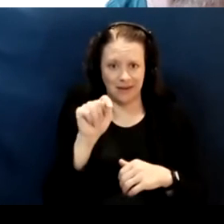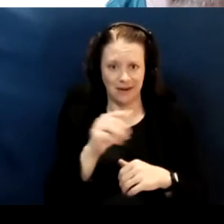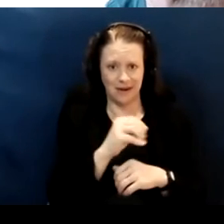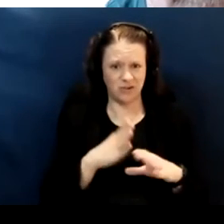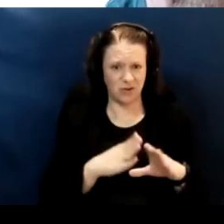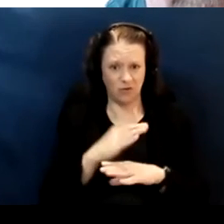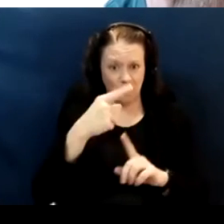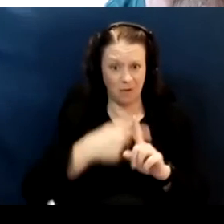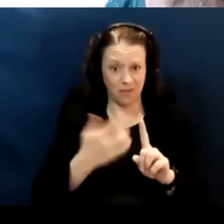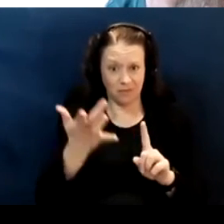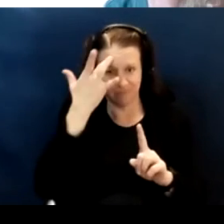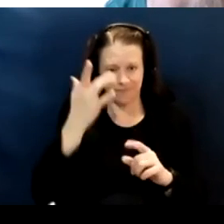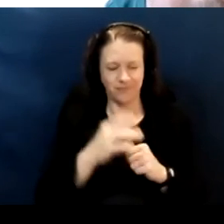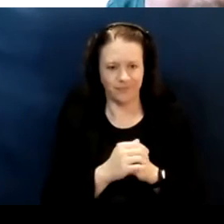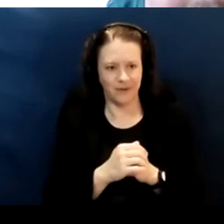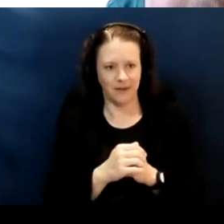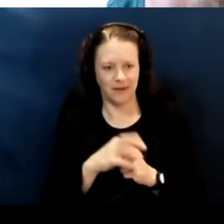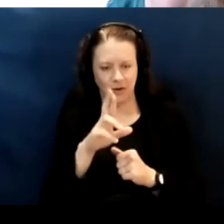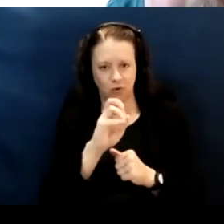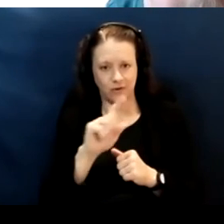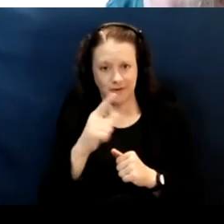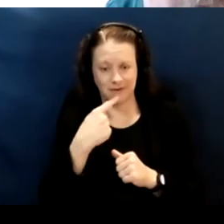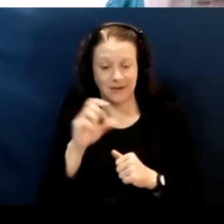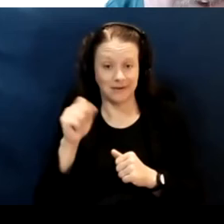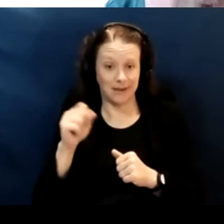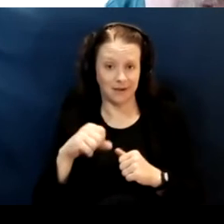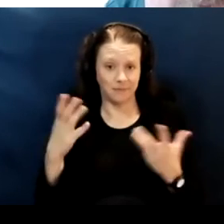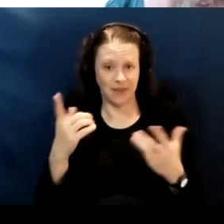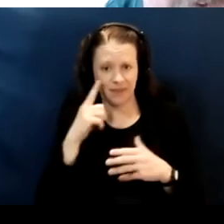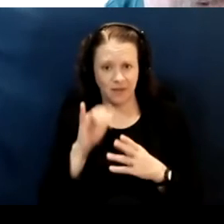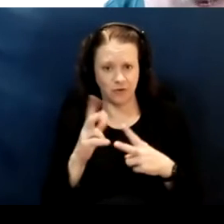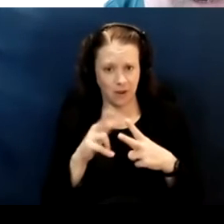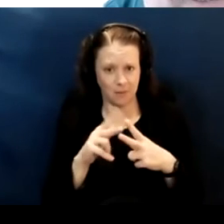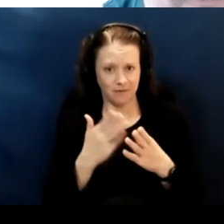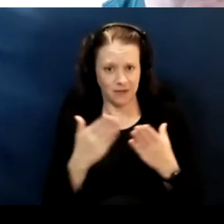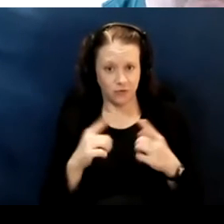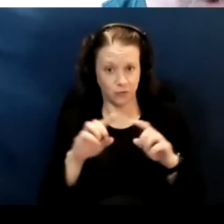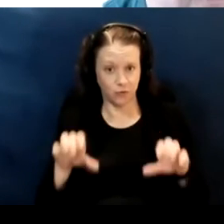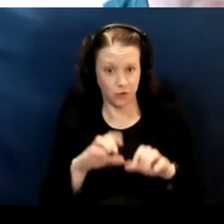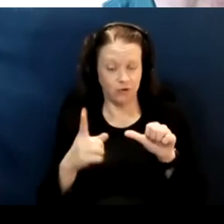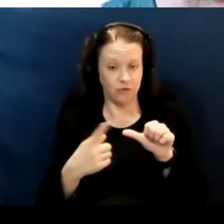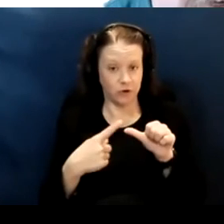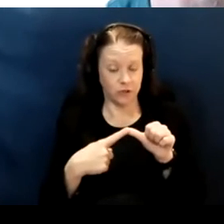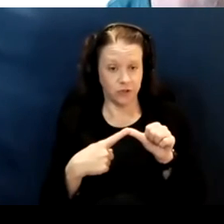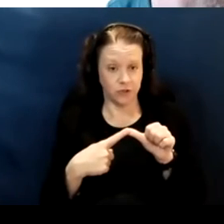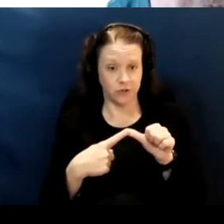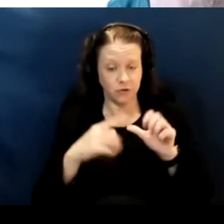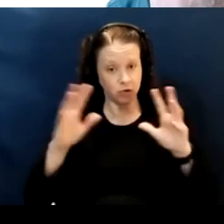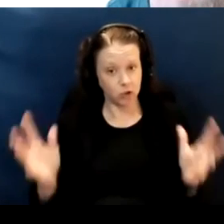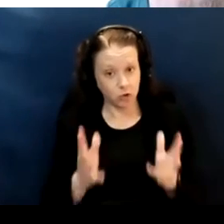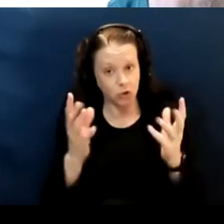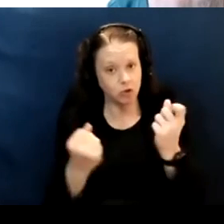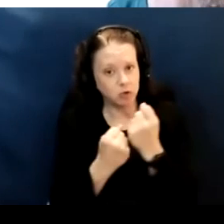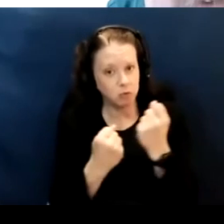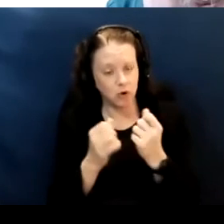over a month. Yeah. I mean, that's definitely, I think there's a couple of things to do, right? Like, first of all, encourage and support